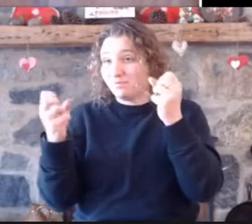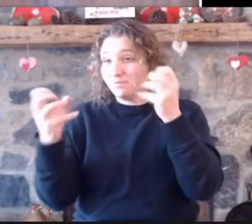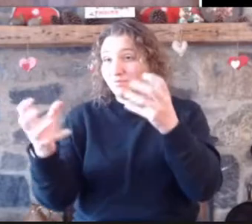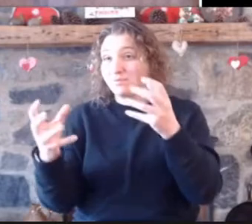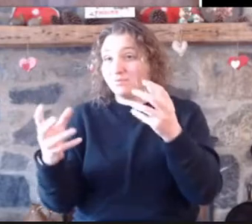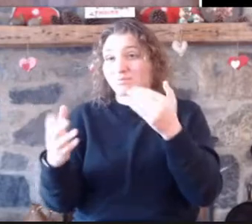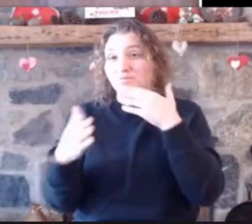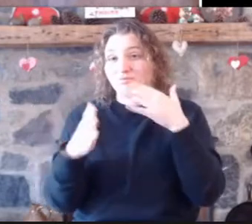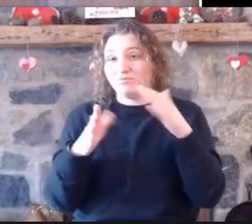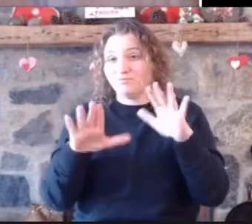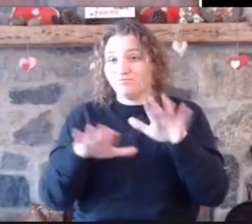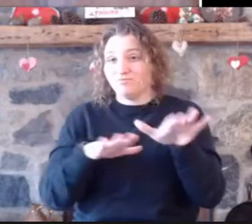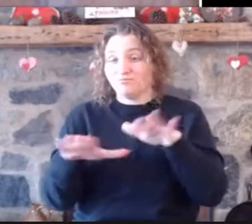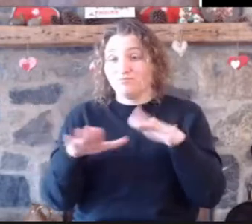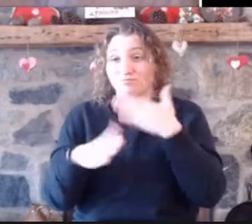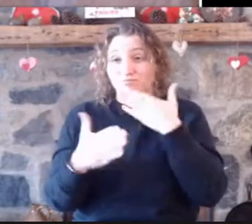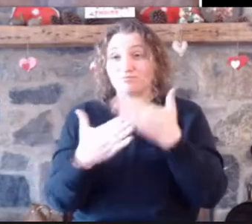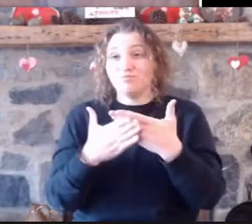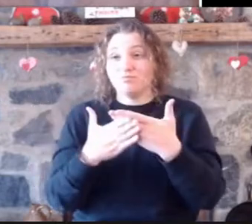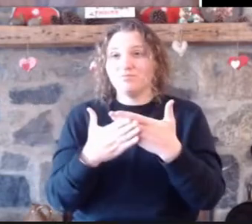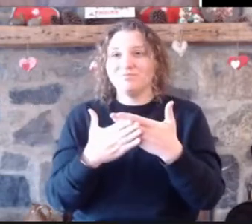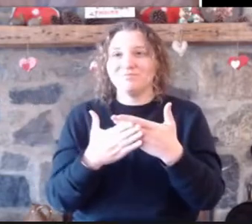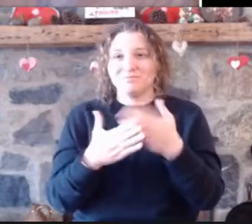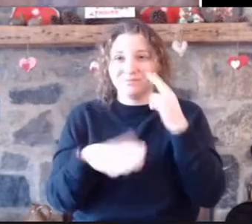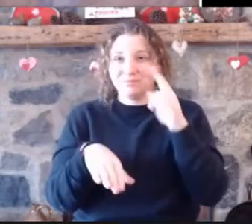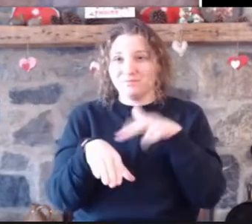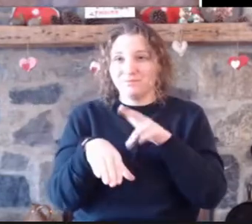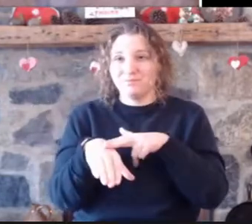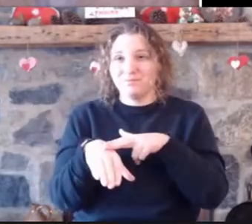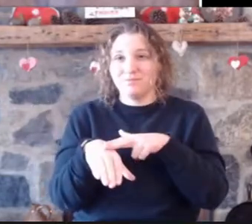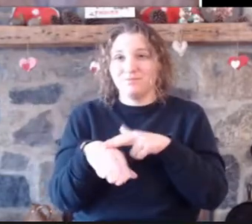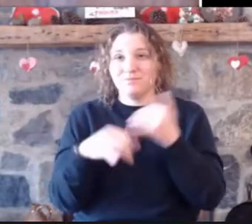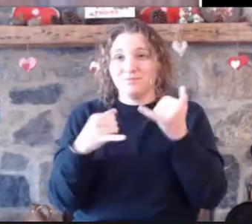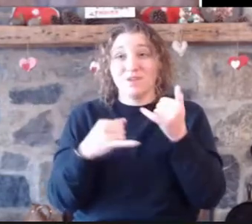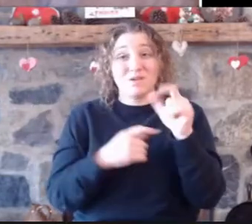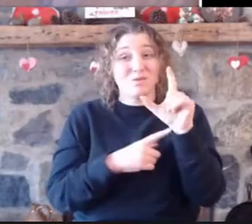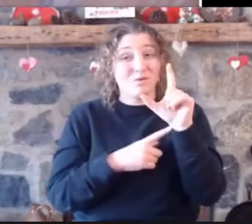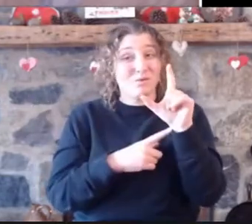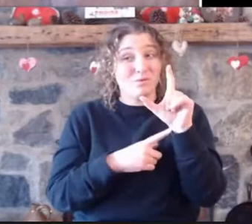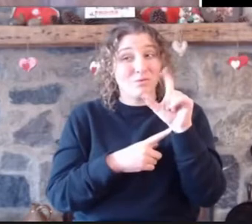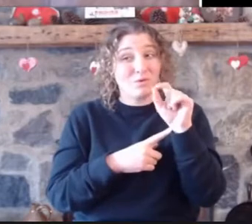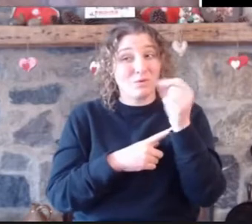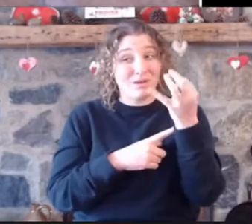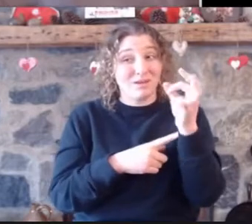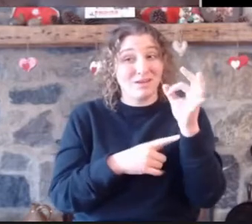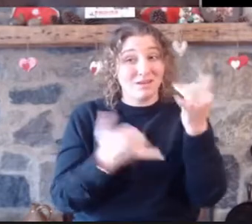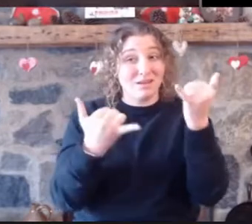well. And of course, it's actually 2019 footage has even more.